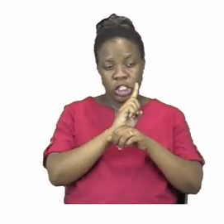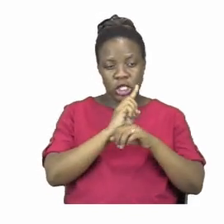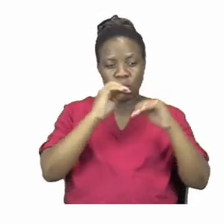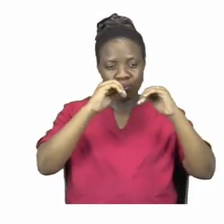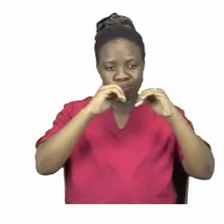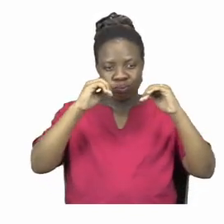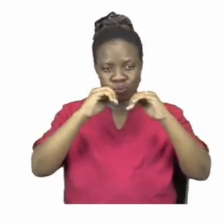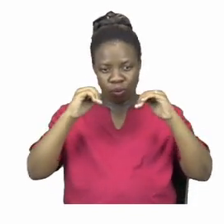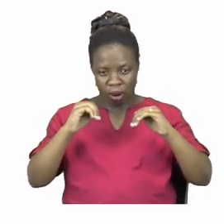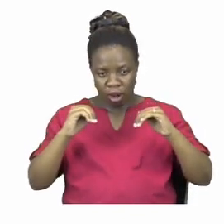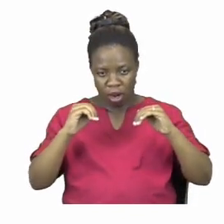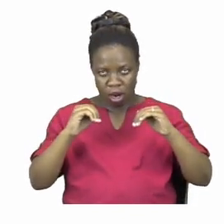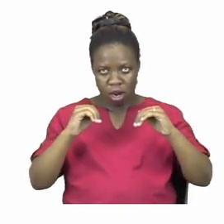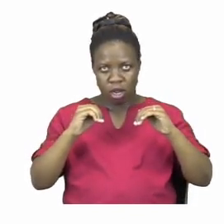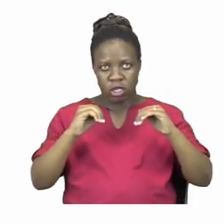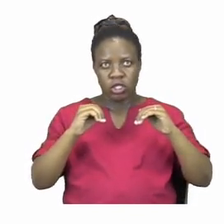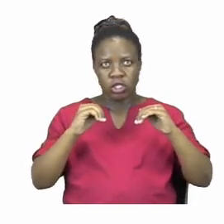at A on the board.